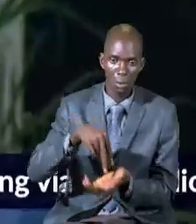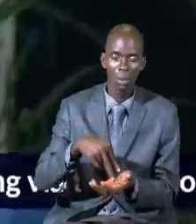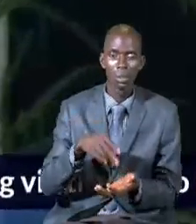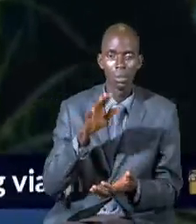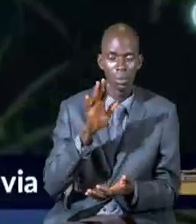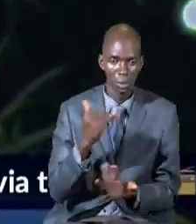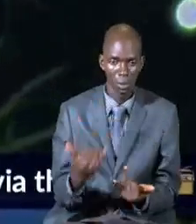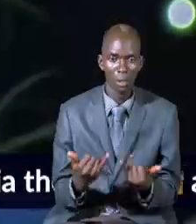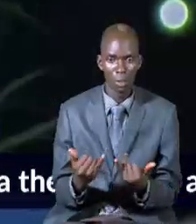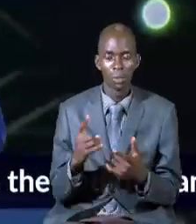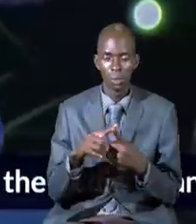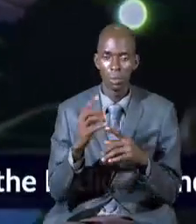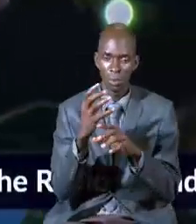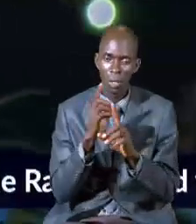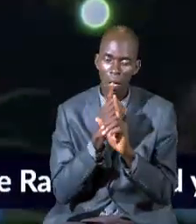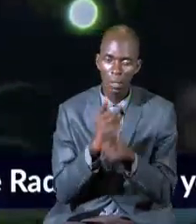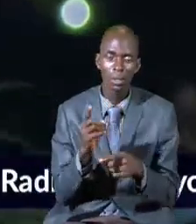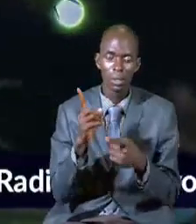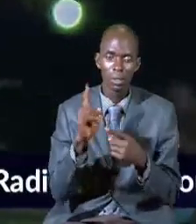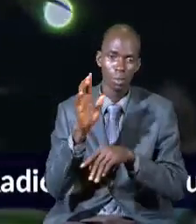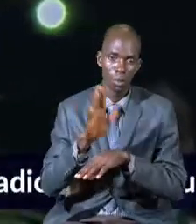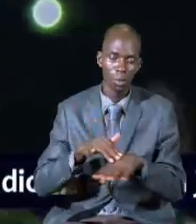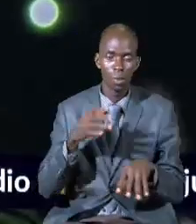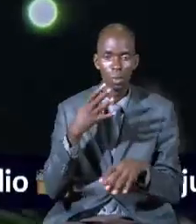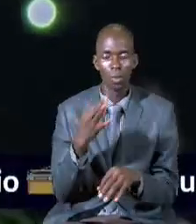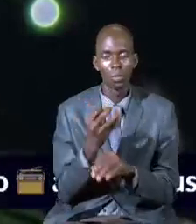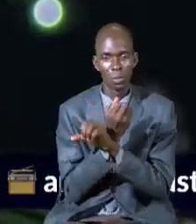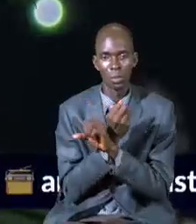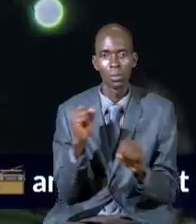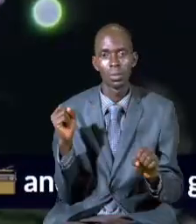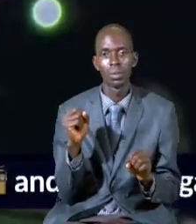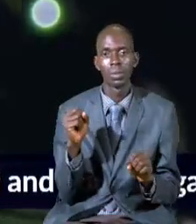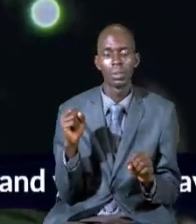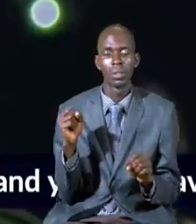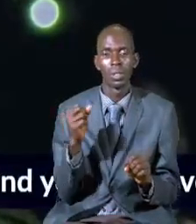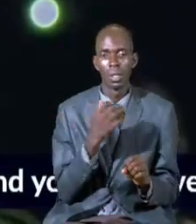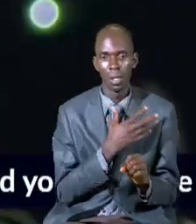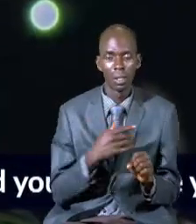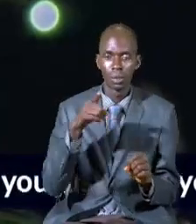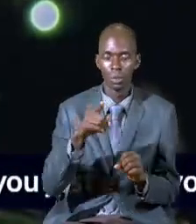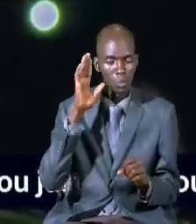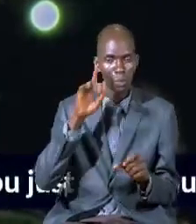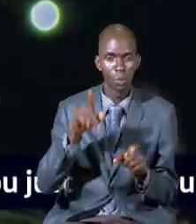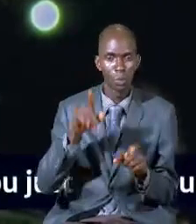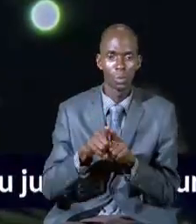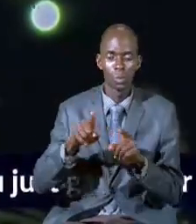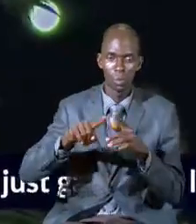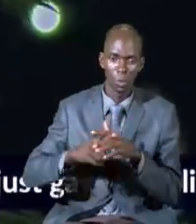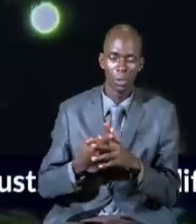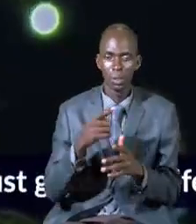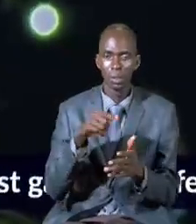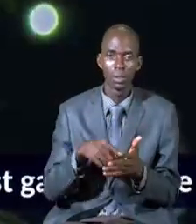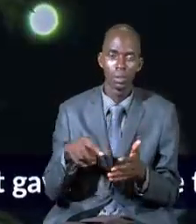take the information about you. And you begin this journey. Counselors,